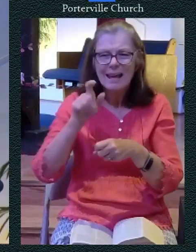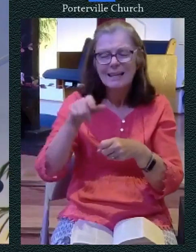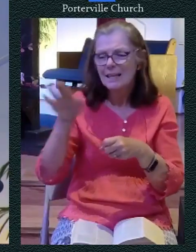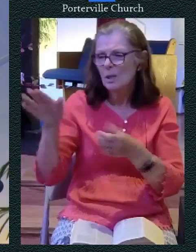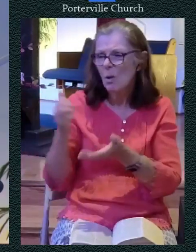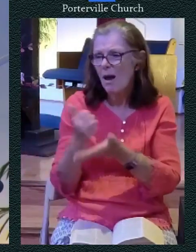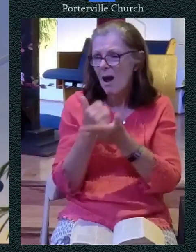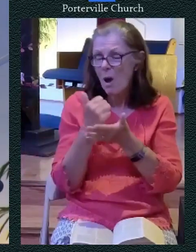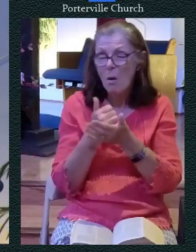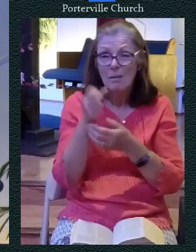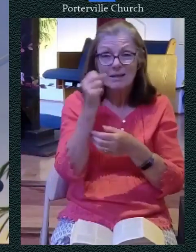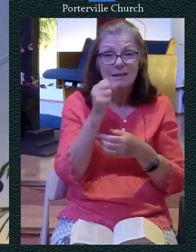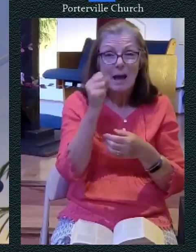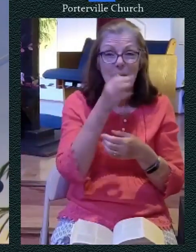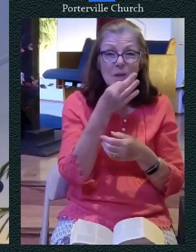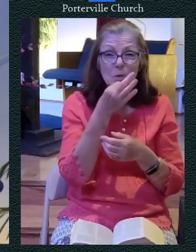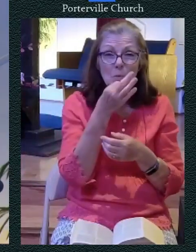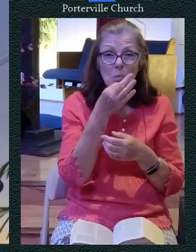And